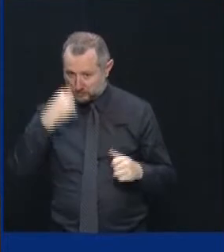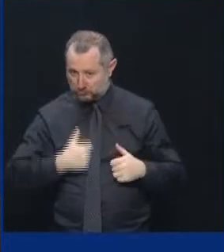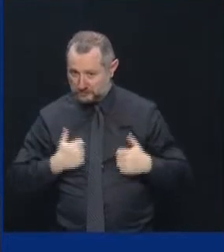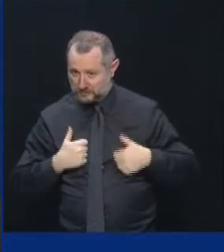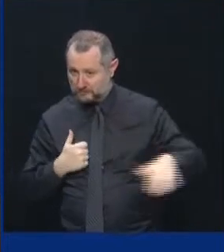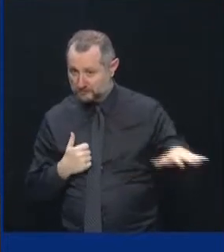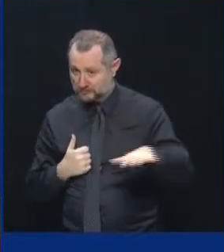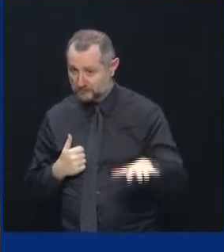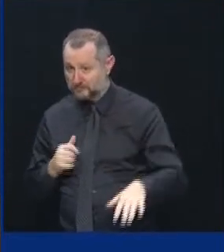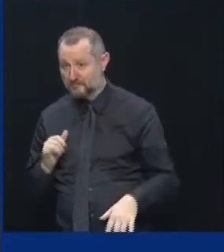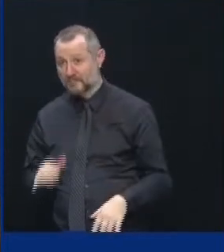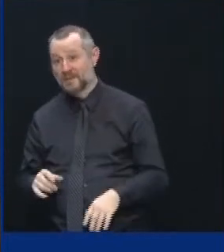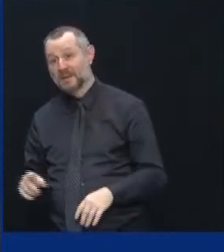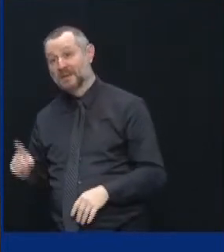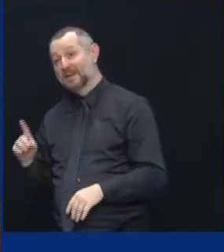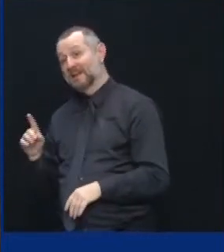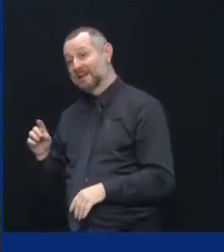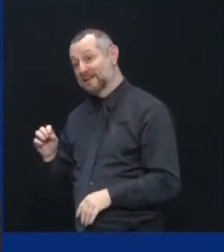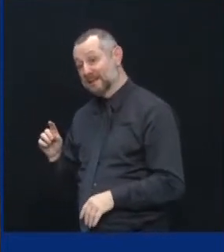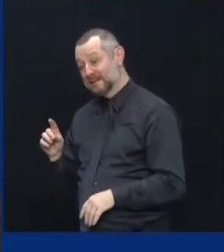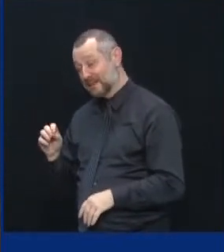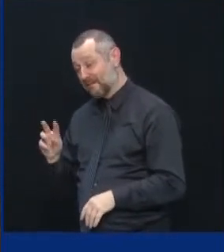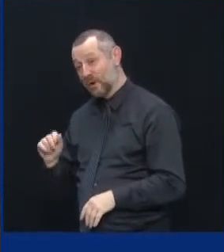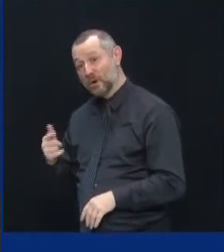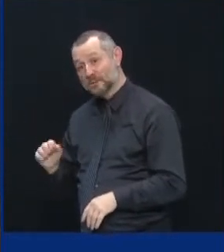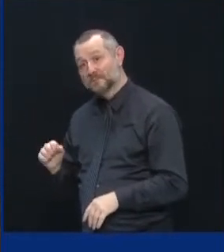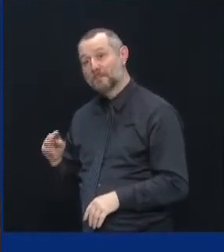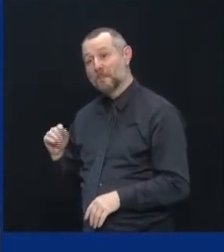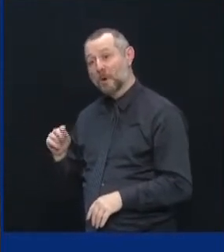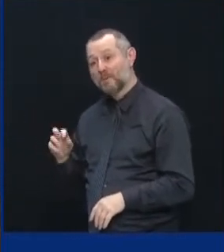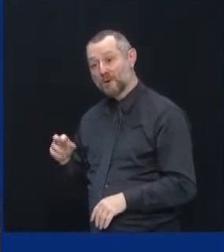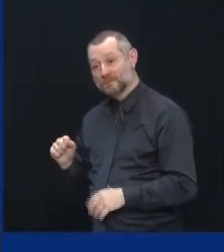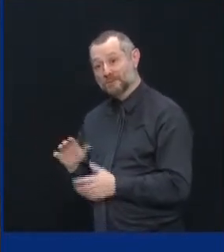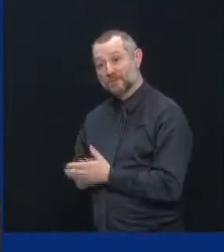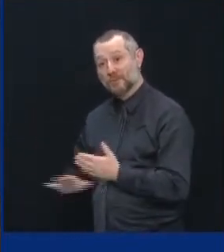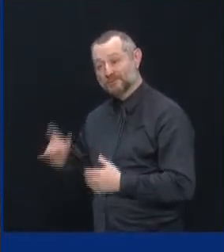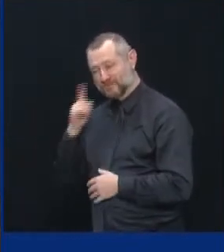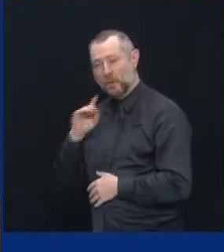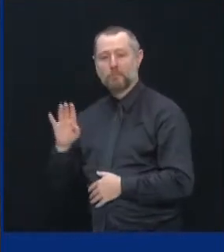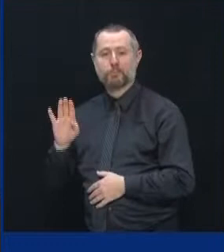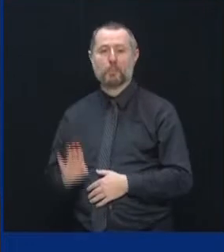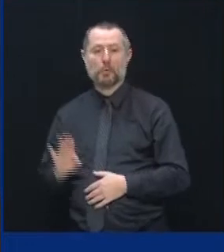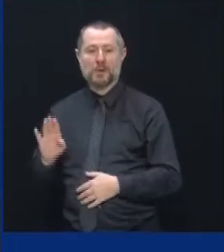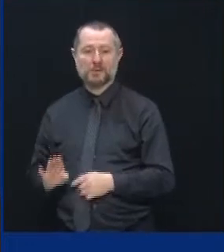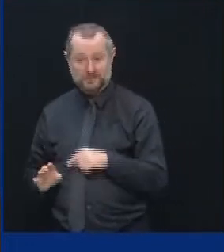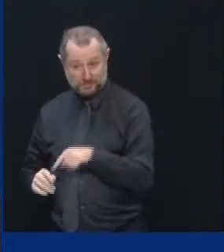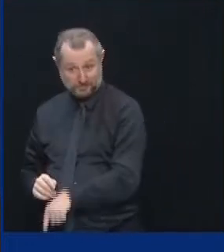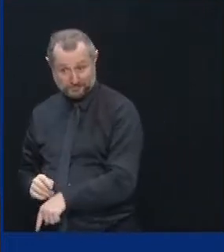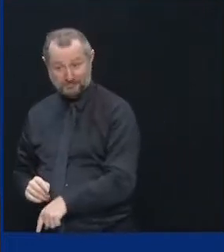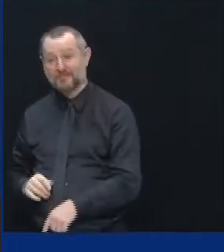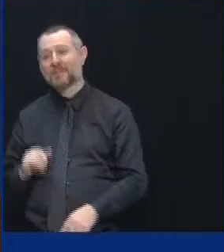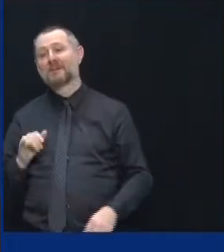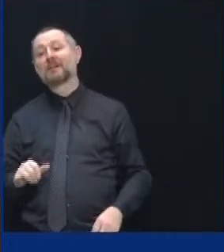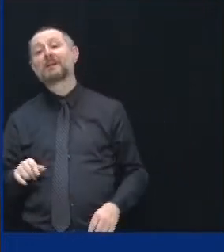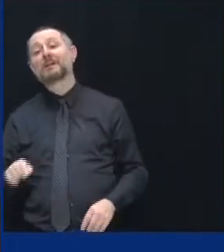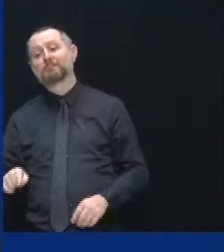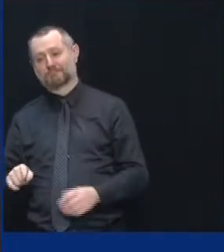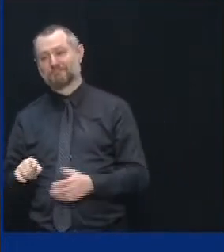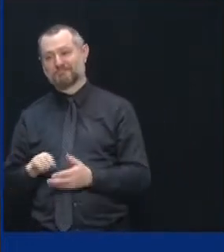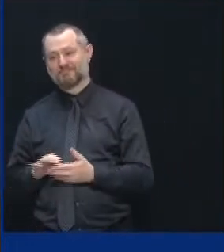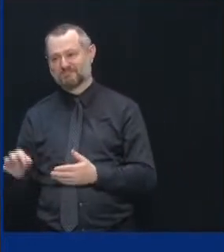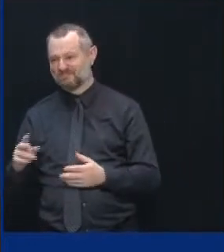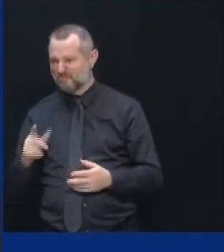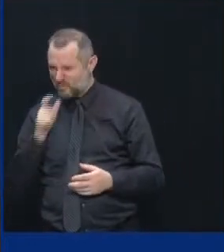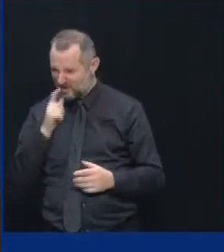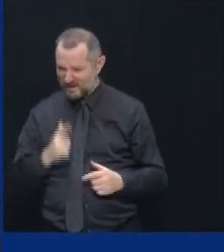College site will be for the Brooklyn residents. That county's residents, 3,000 vaccinations per